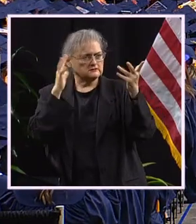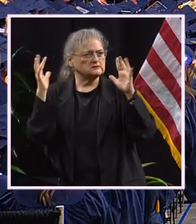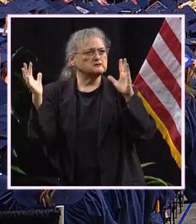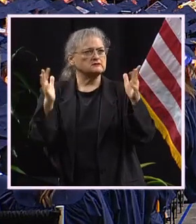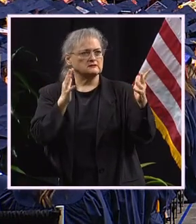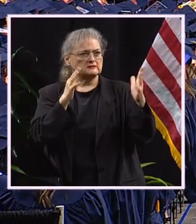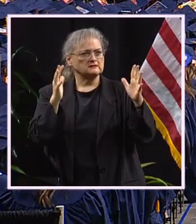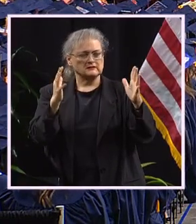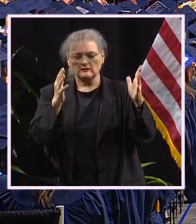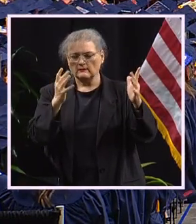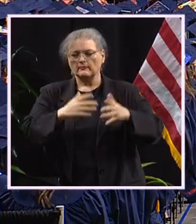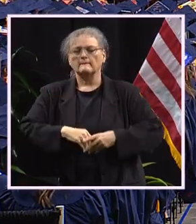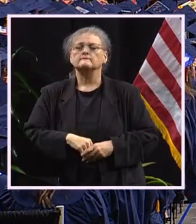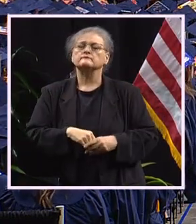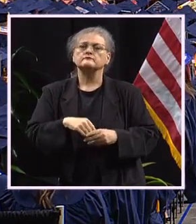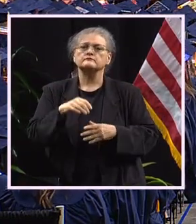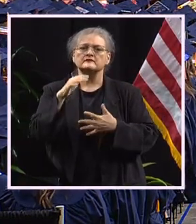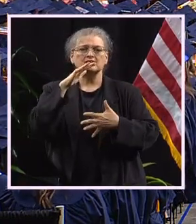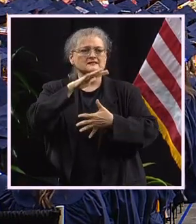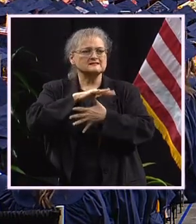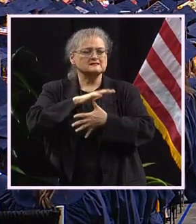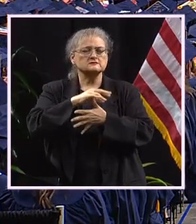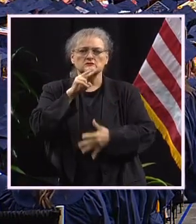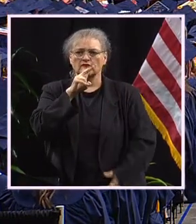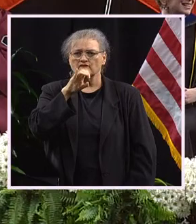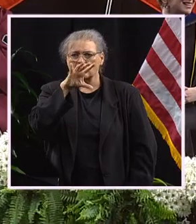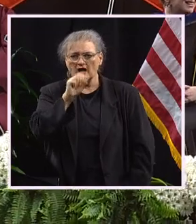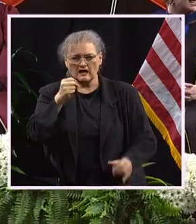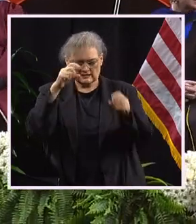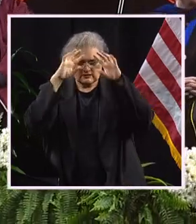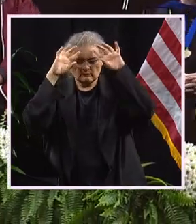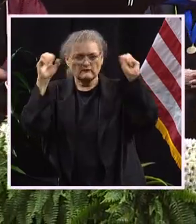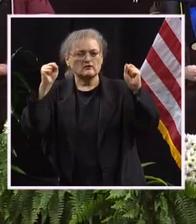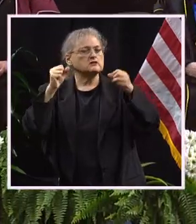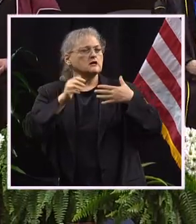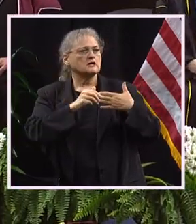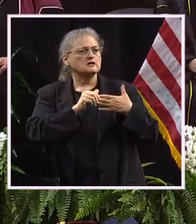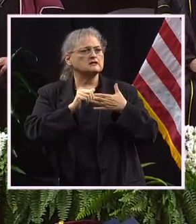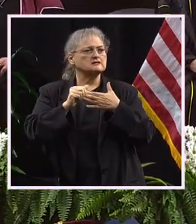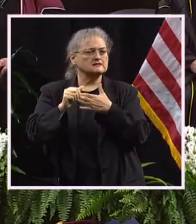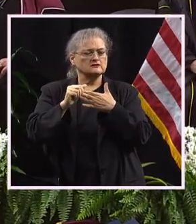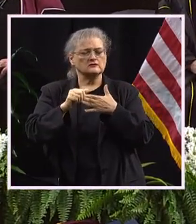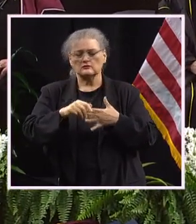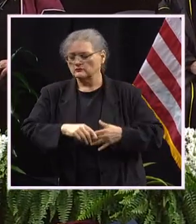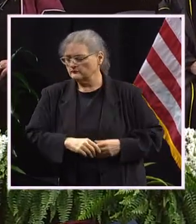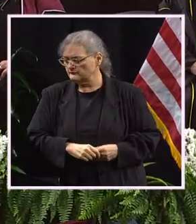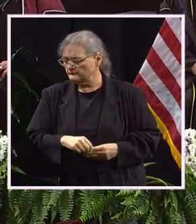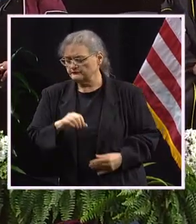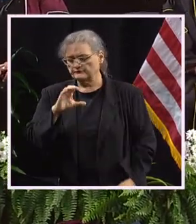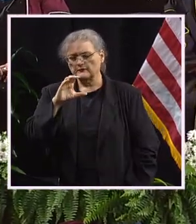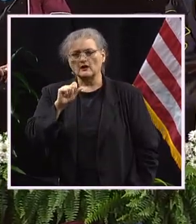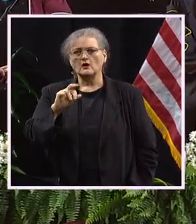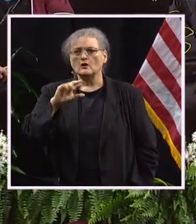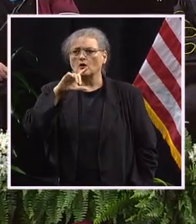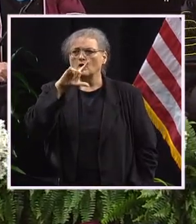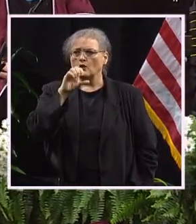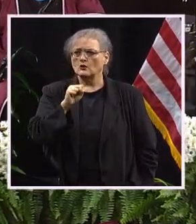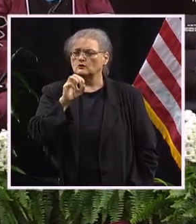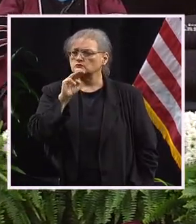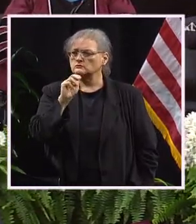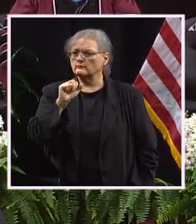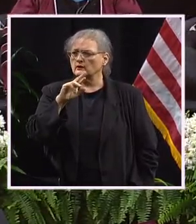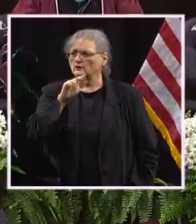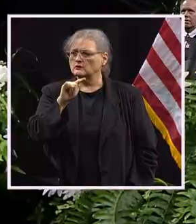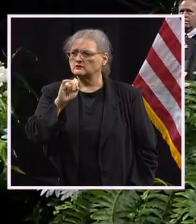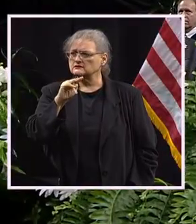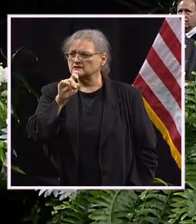and Senior Vice President for Academic Affairs and Peter T. Flawn Chair. Carlos Martinez, Senior Vice President